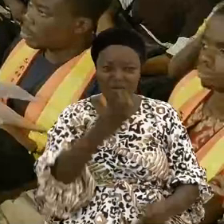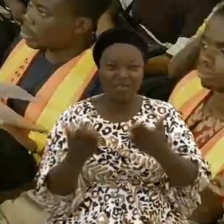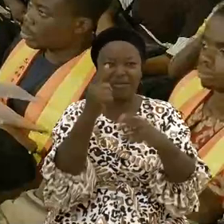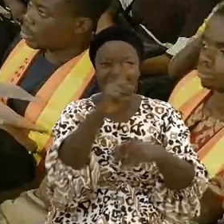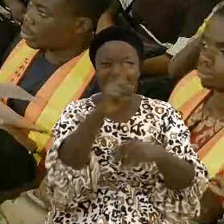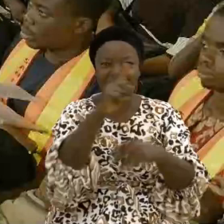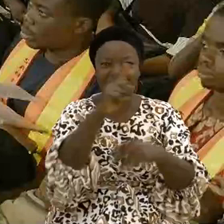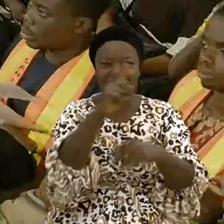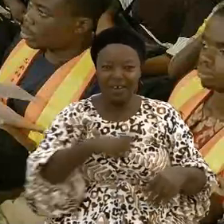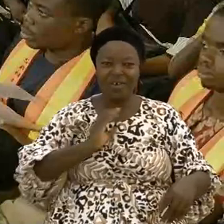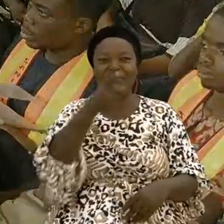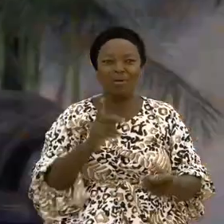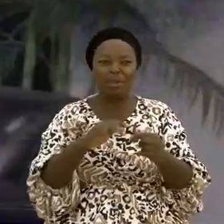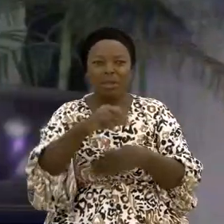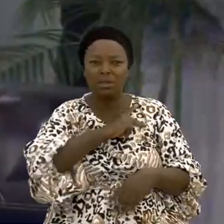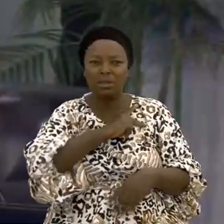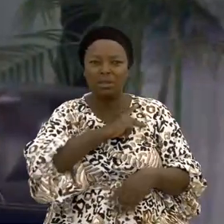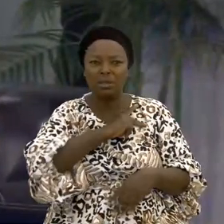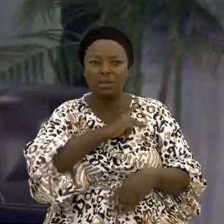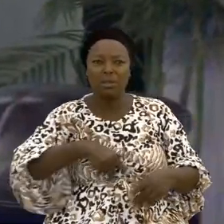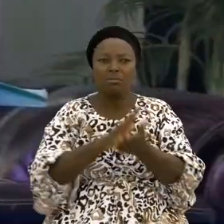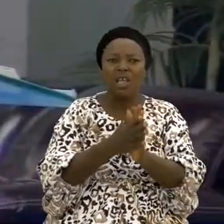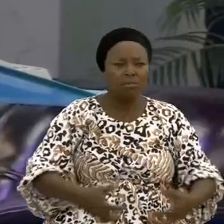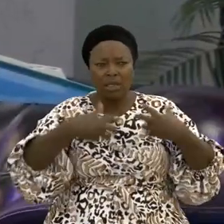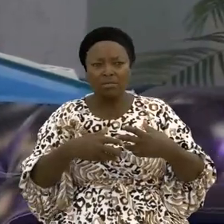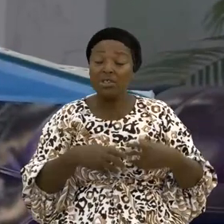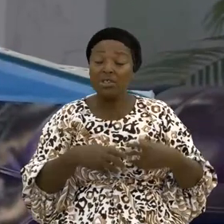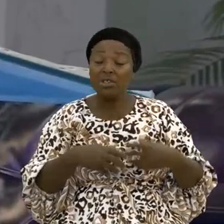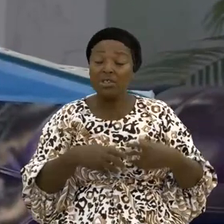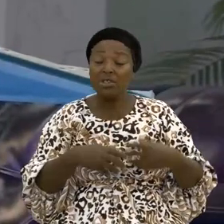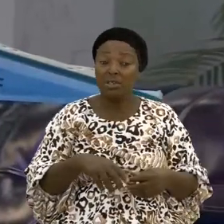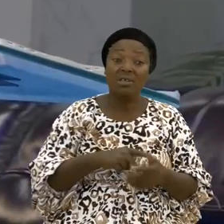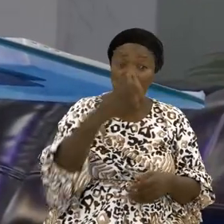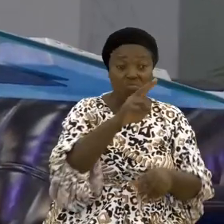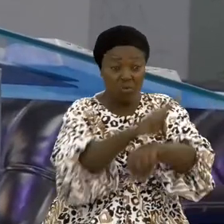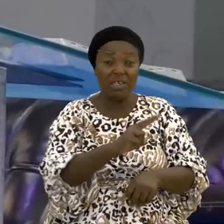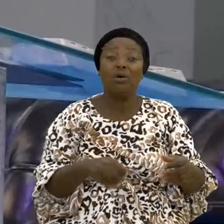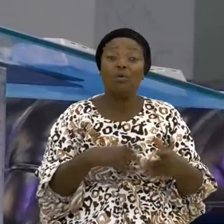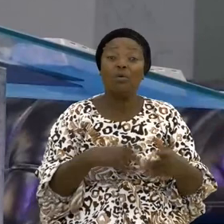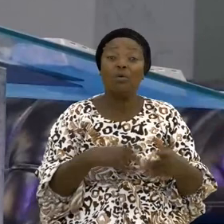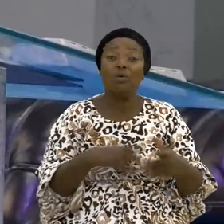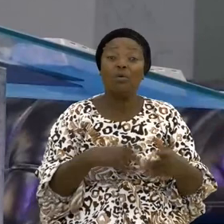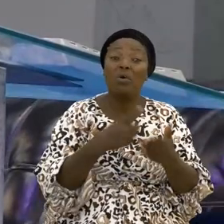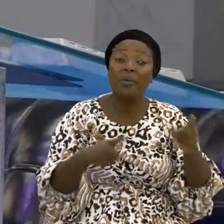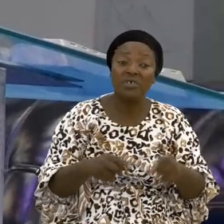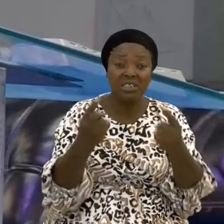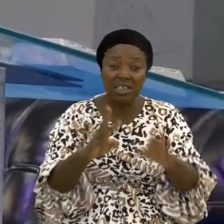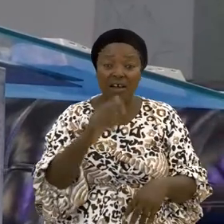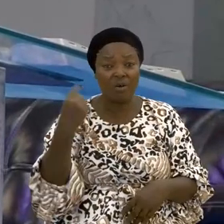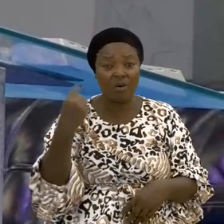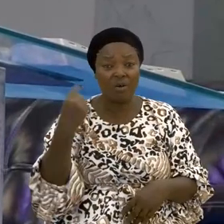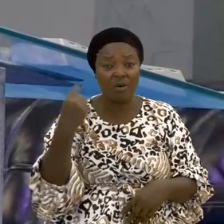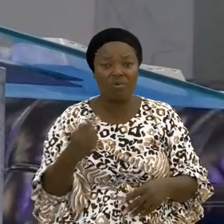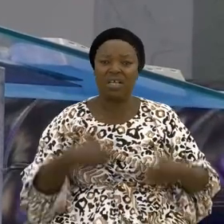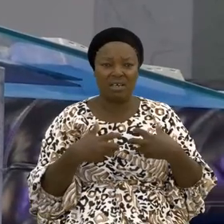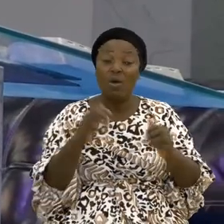so Nebuchadnezzar became angry. Normally, sinners are always angry. It's part of the